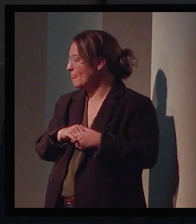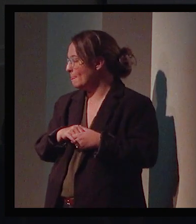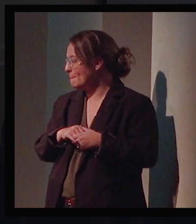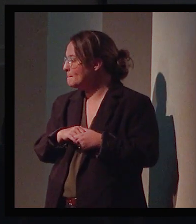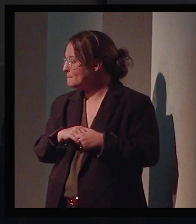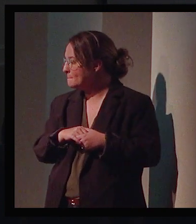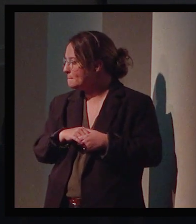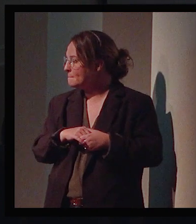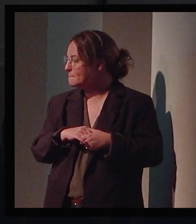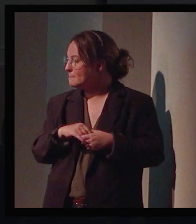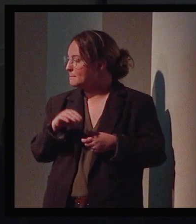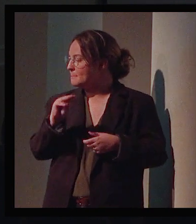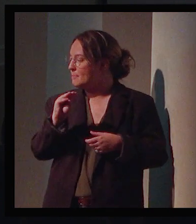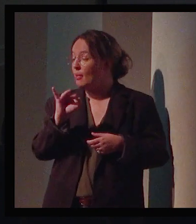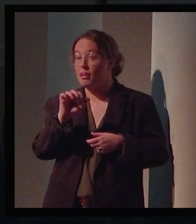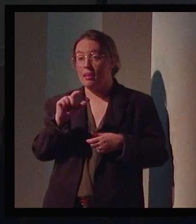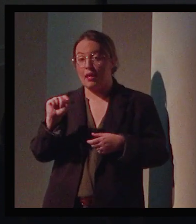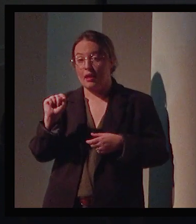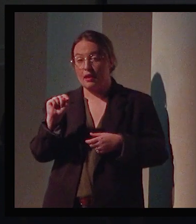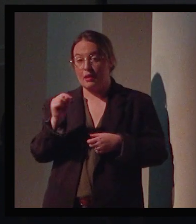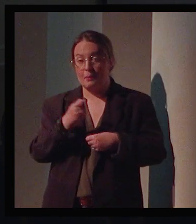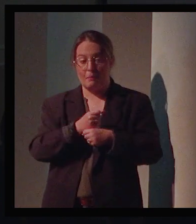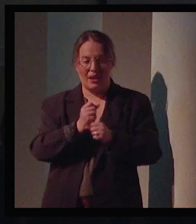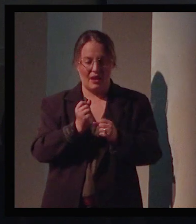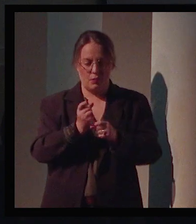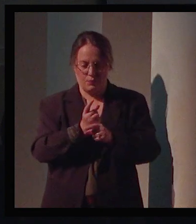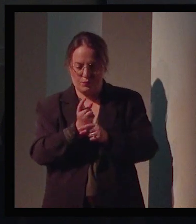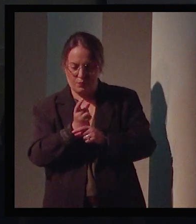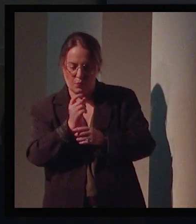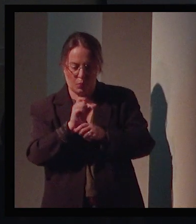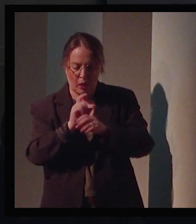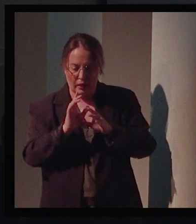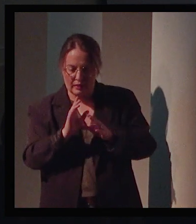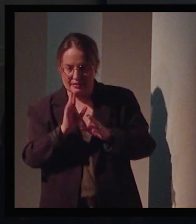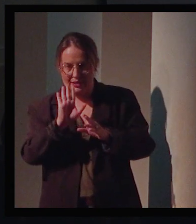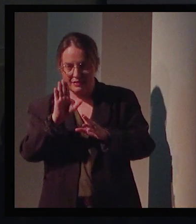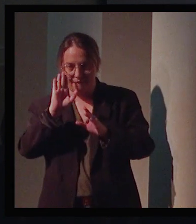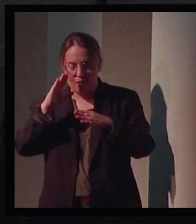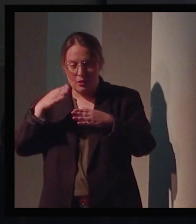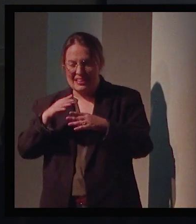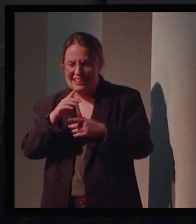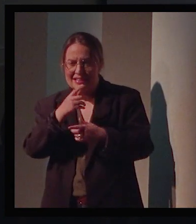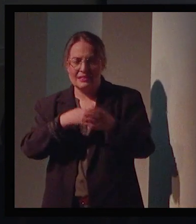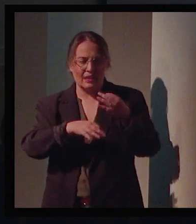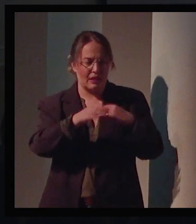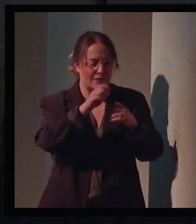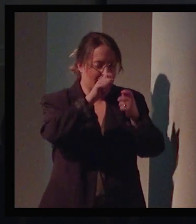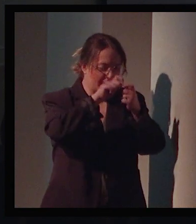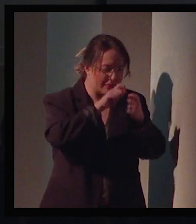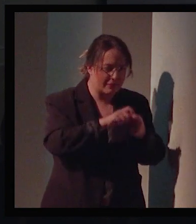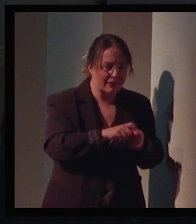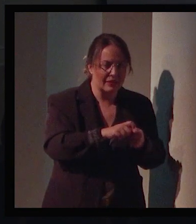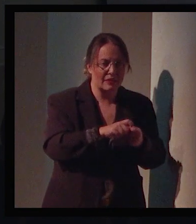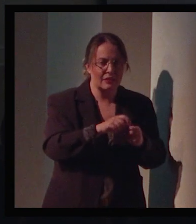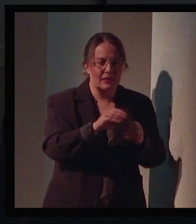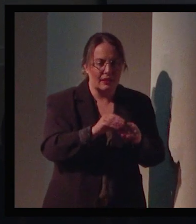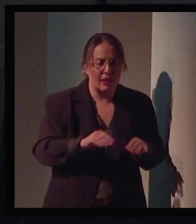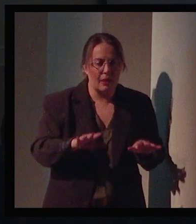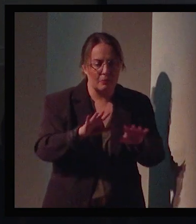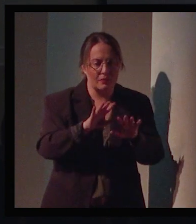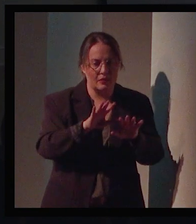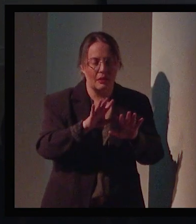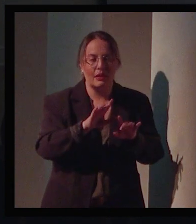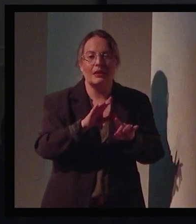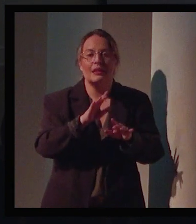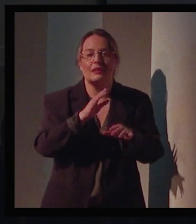primary focus. Instead of small little details or figures within the landscape, he magnified his figures in